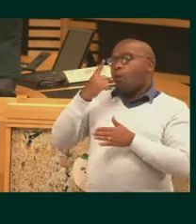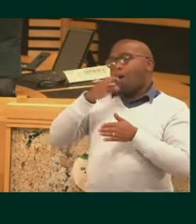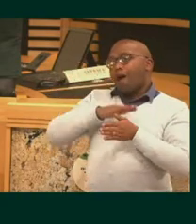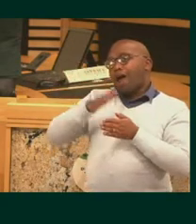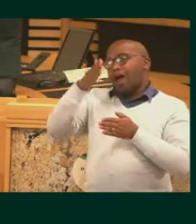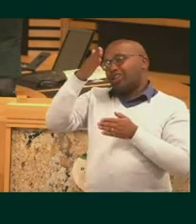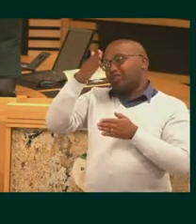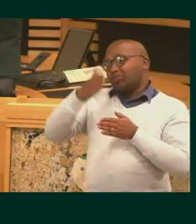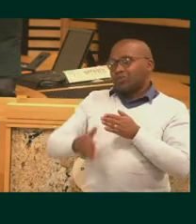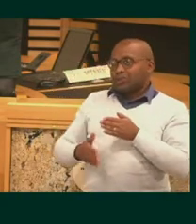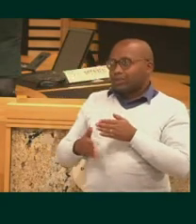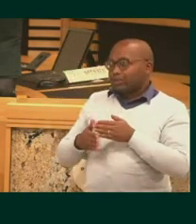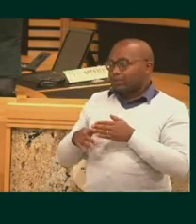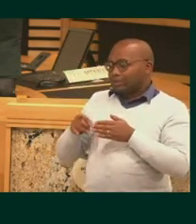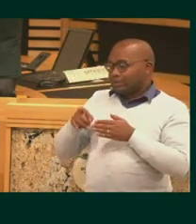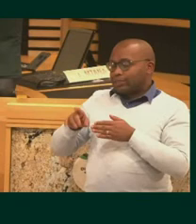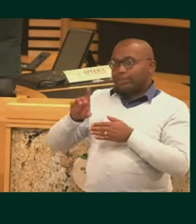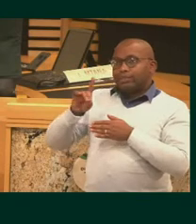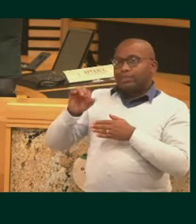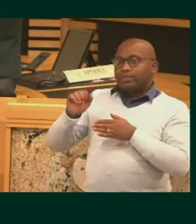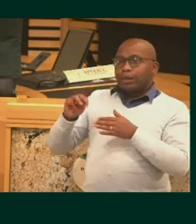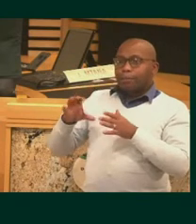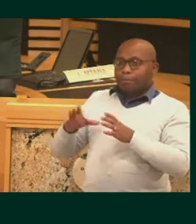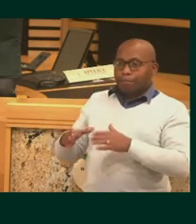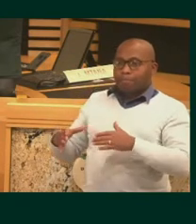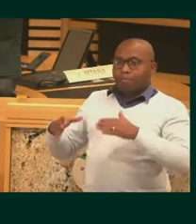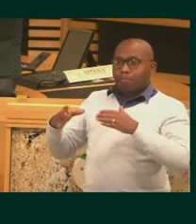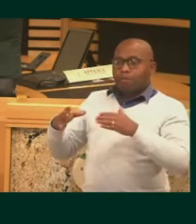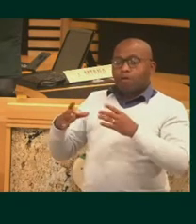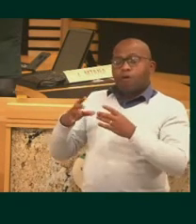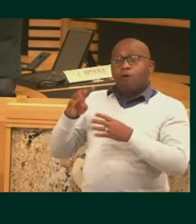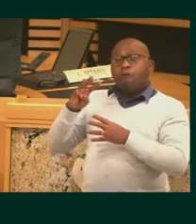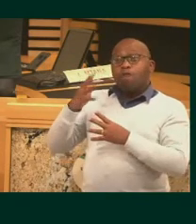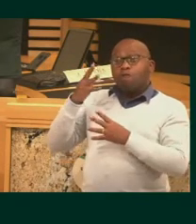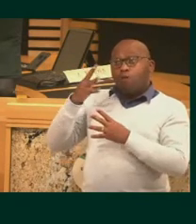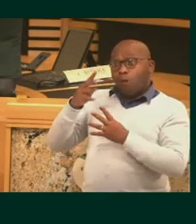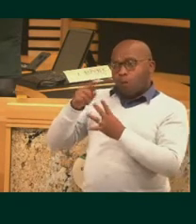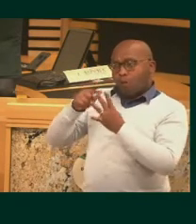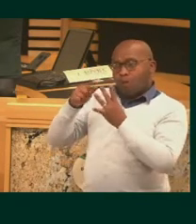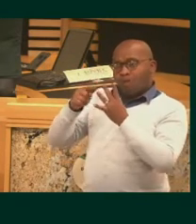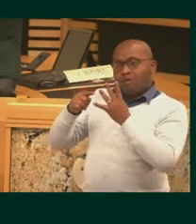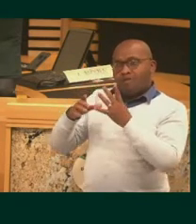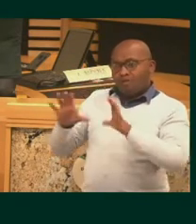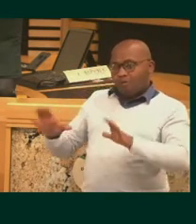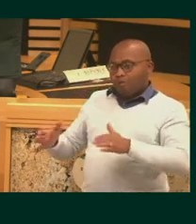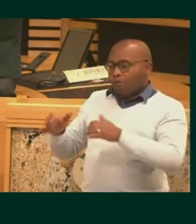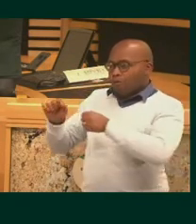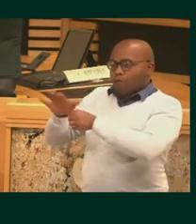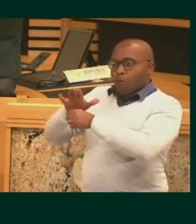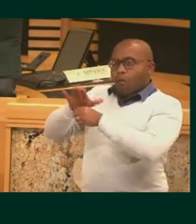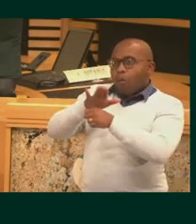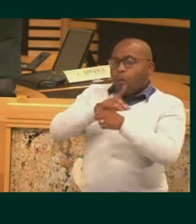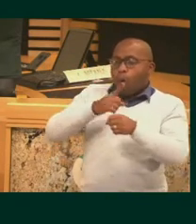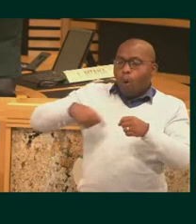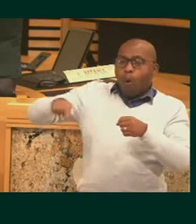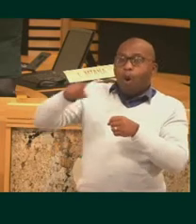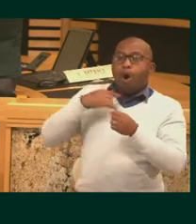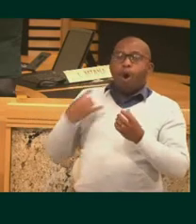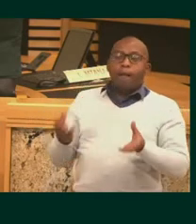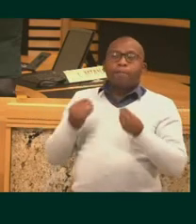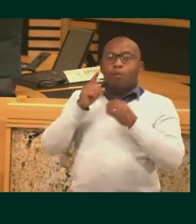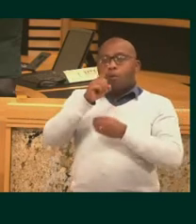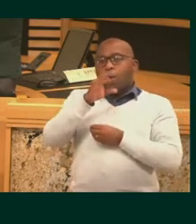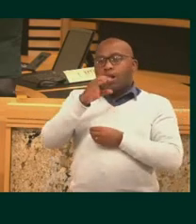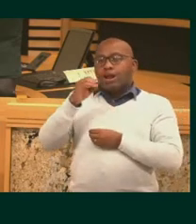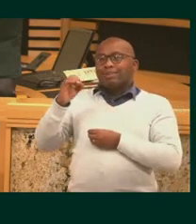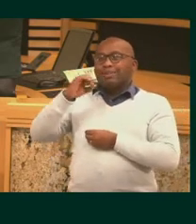weekend uh four of our dams were full to capacity in that catchment